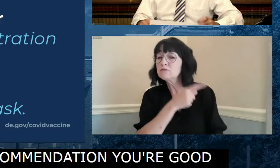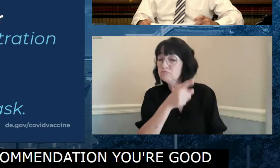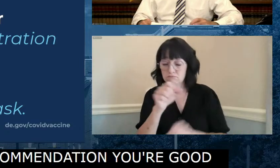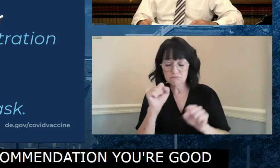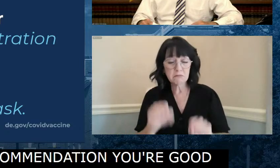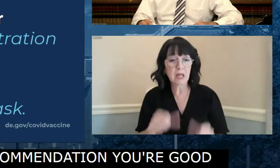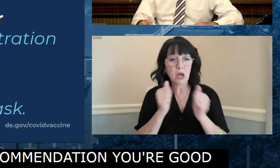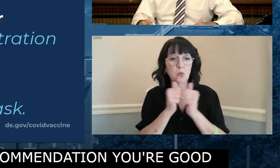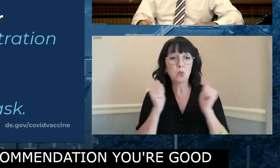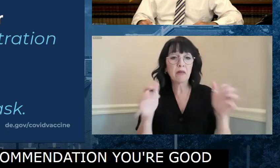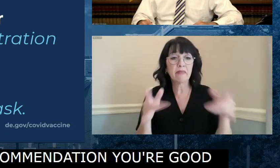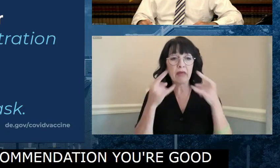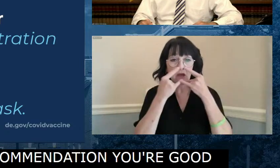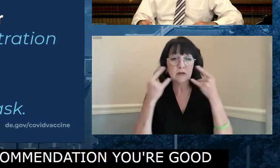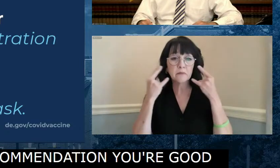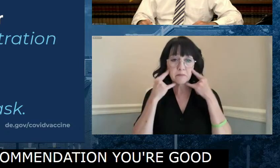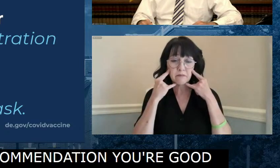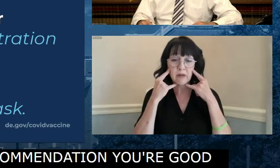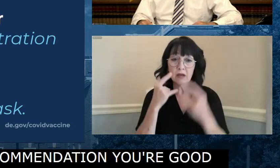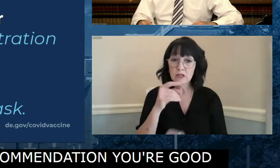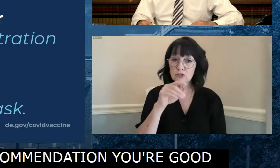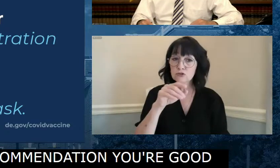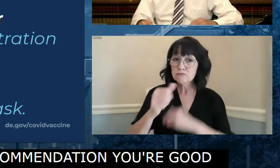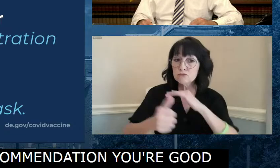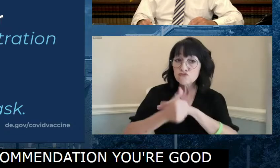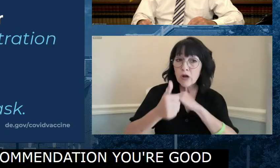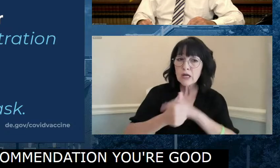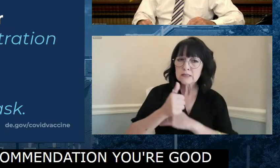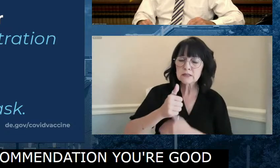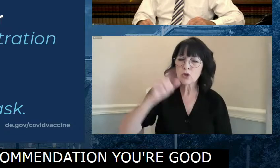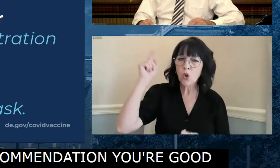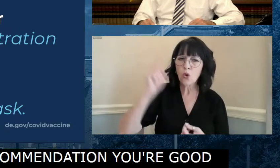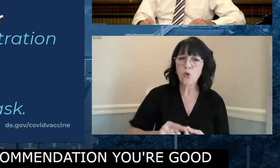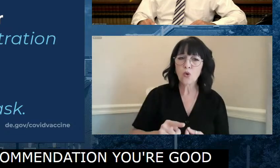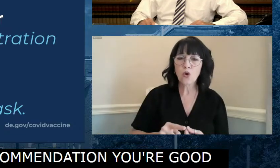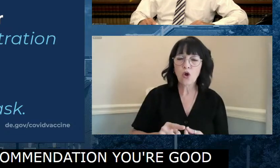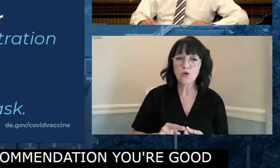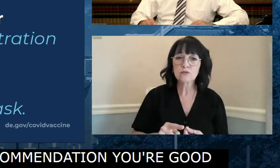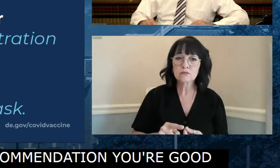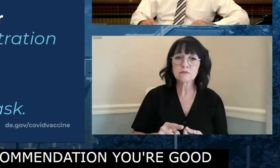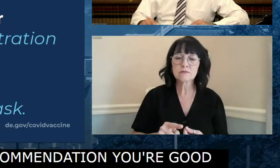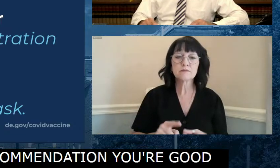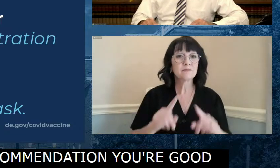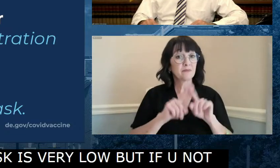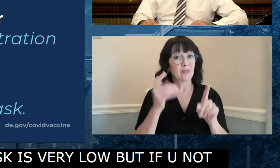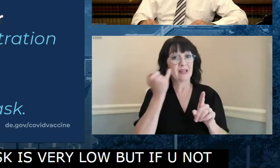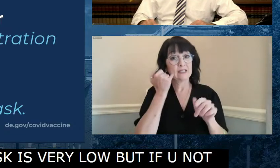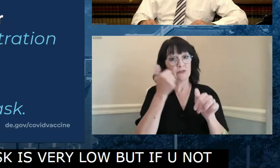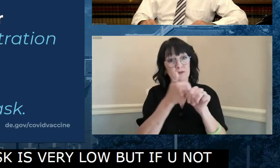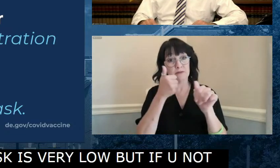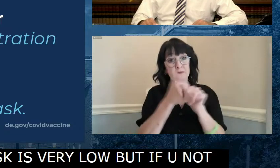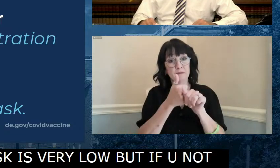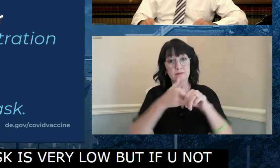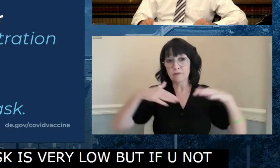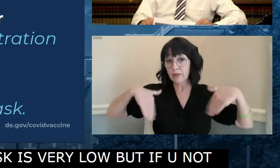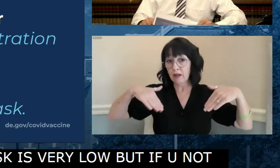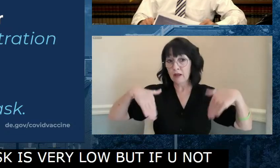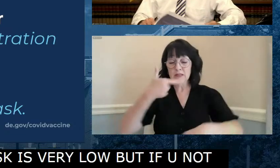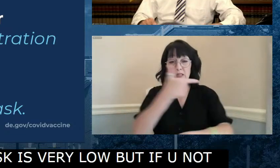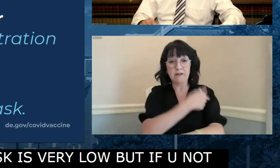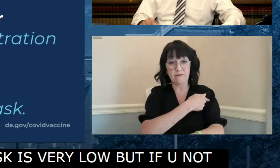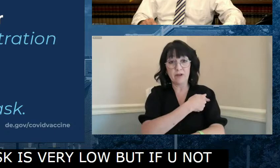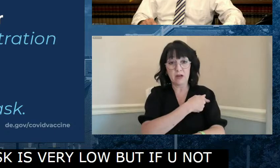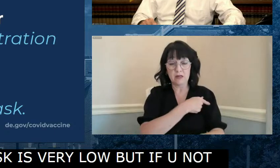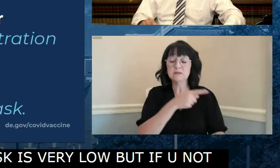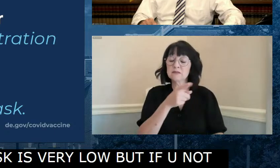The risk is very low, but if you are not vaccinated, you are at risk when you're in those indoor